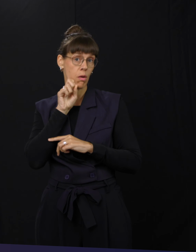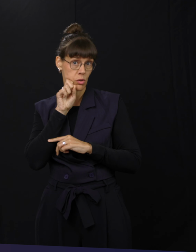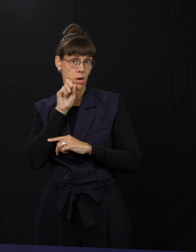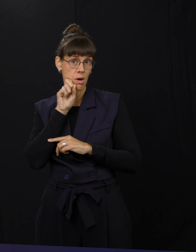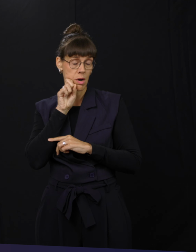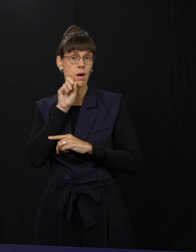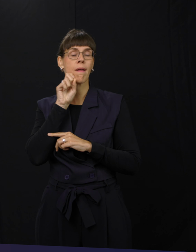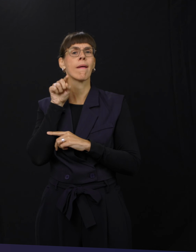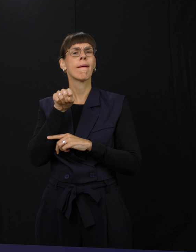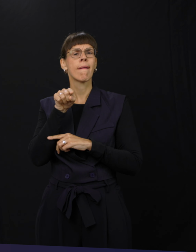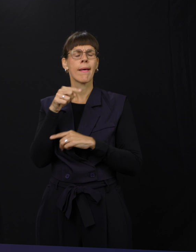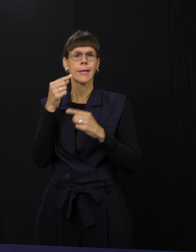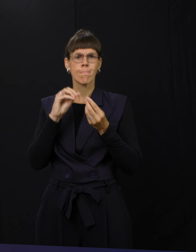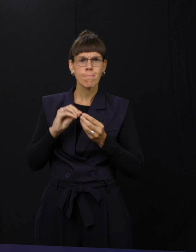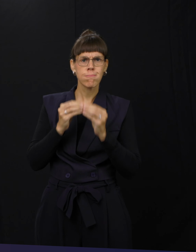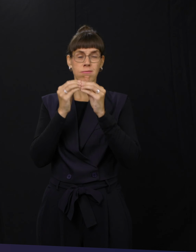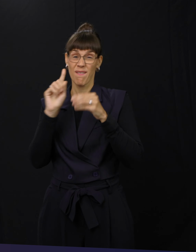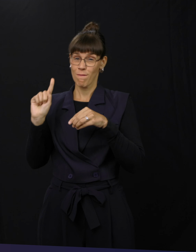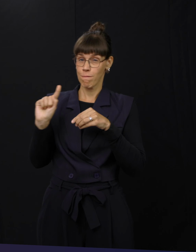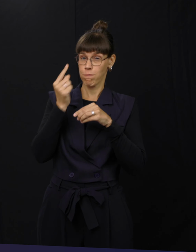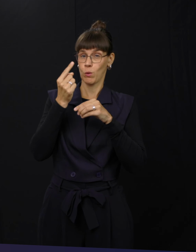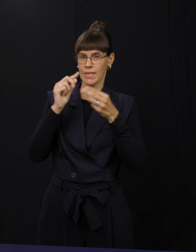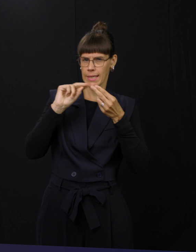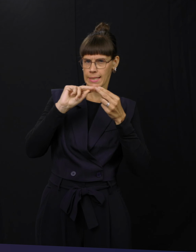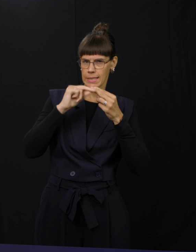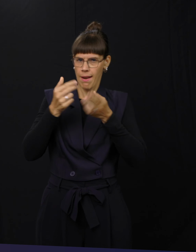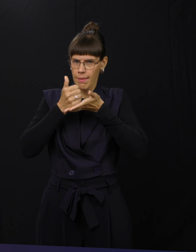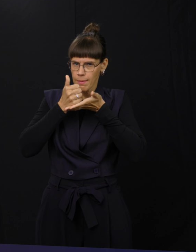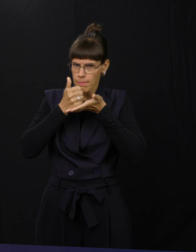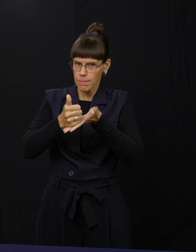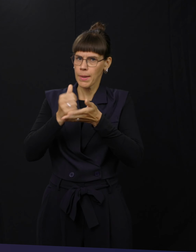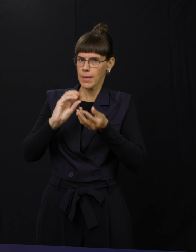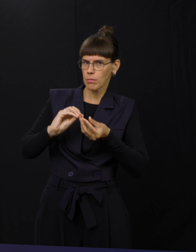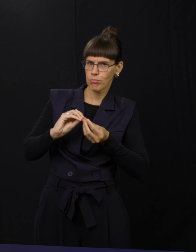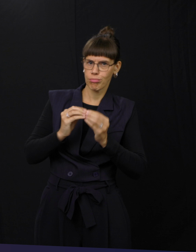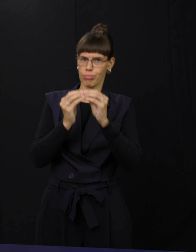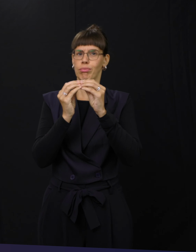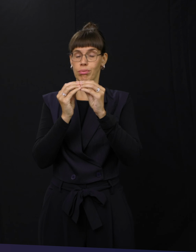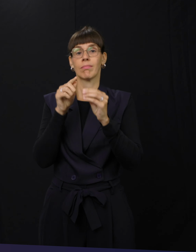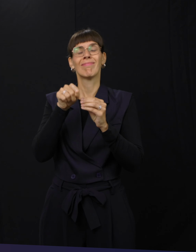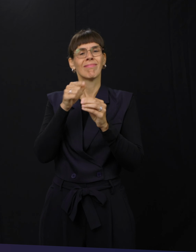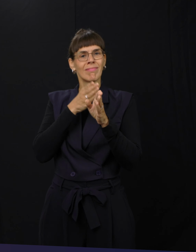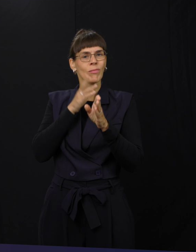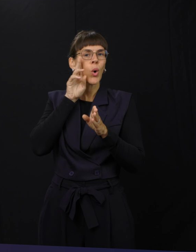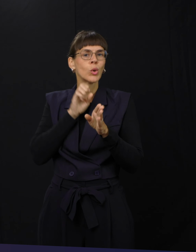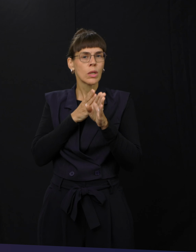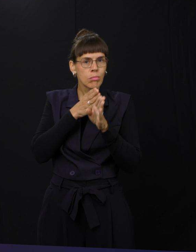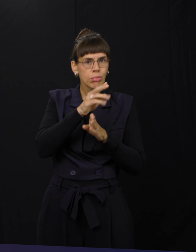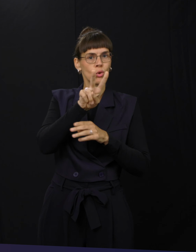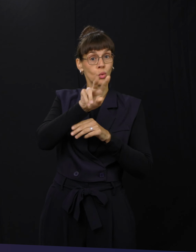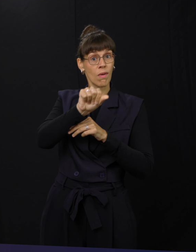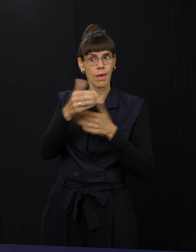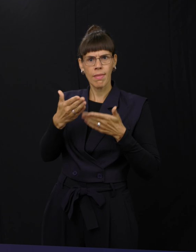And in fact, he's helping to develop the very first genetic therapy against Usher type 2A that is now being tested in